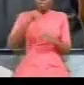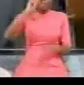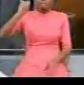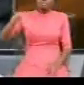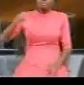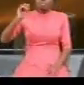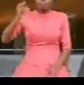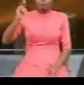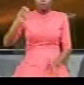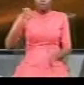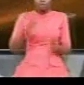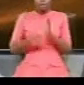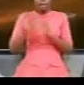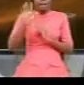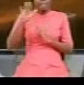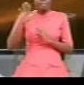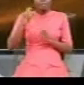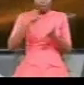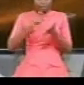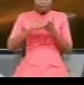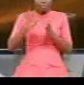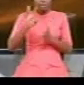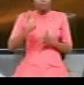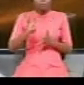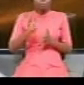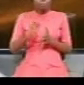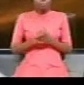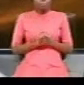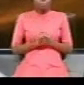chapter 15, verse 4.